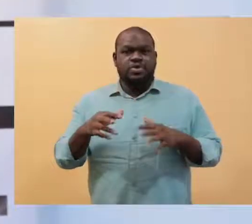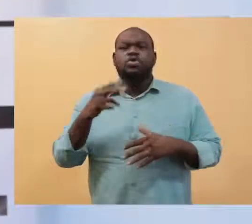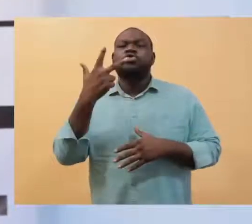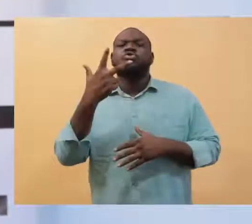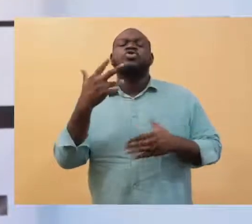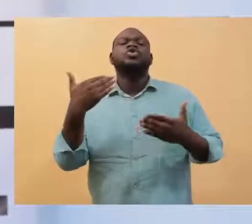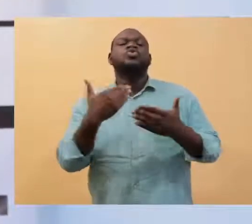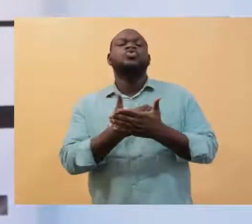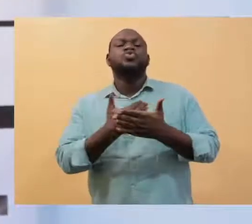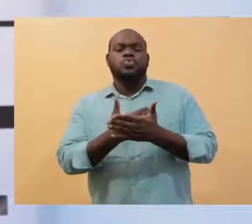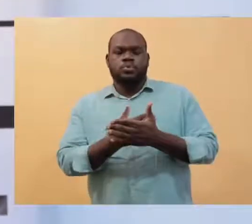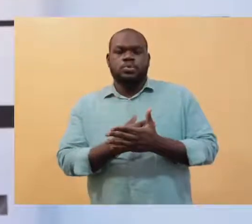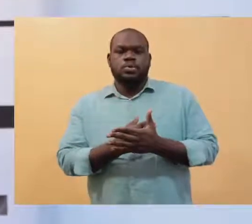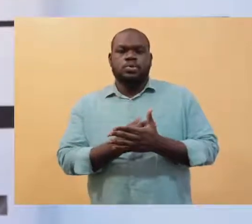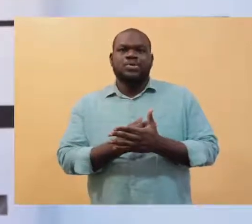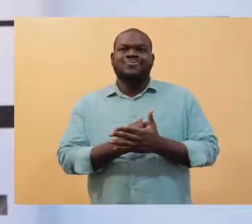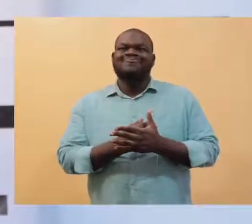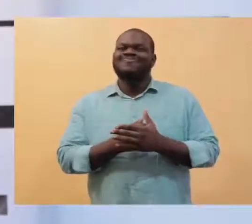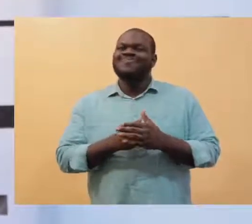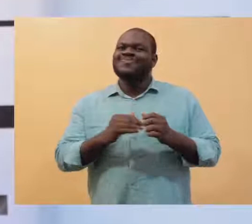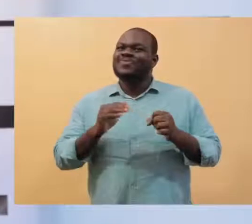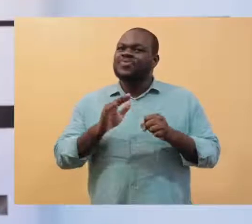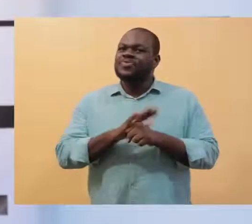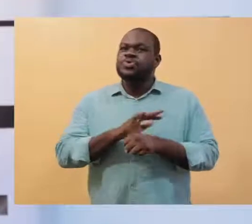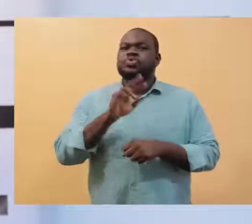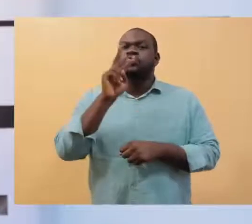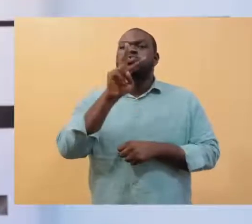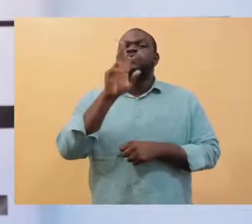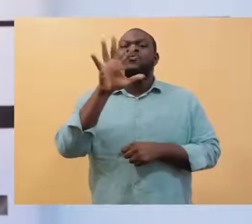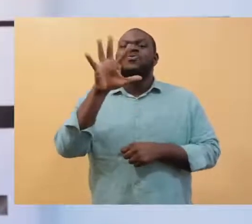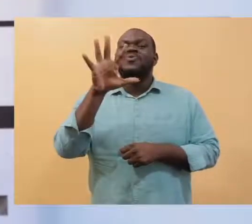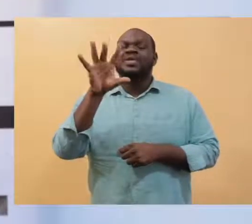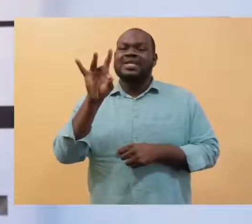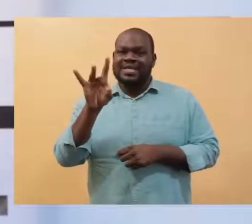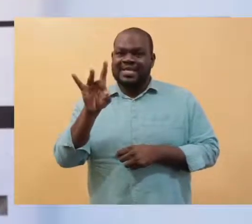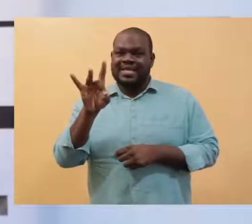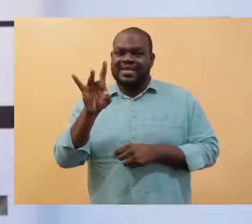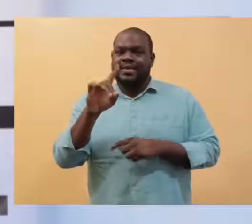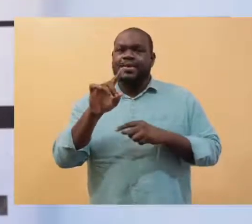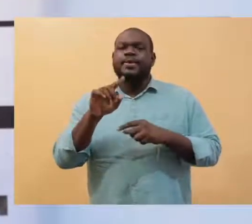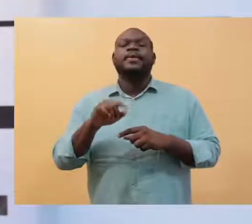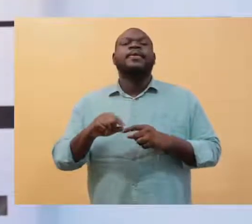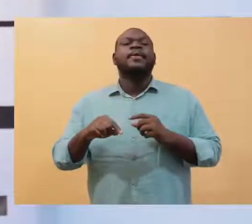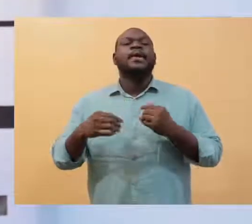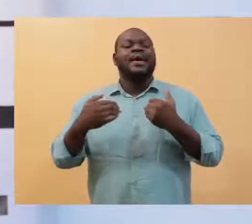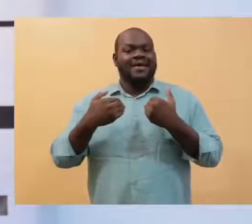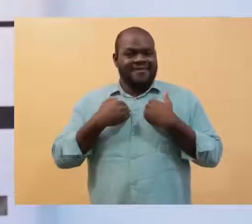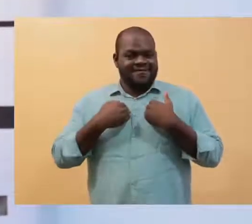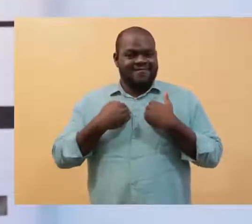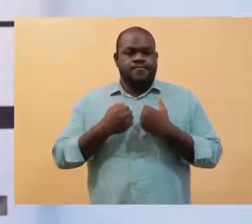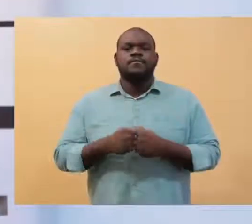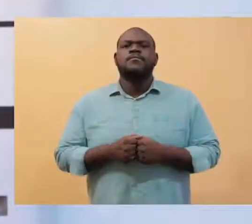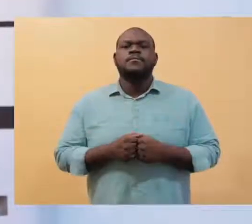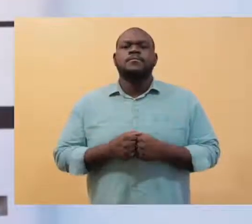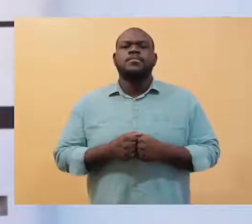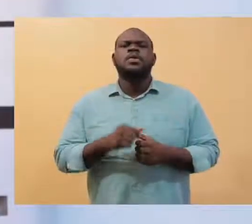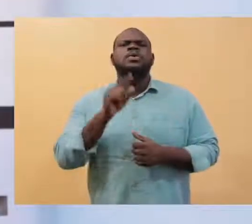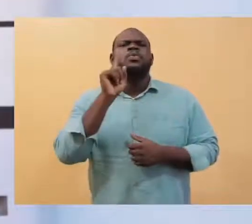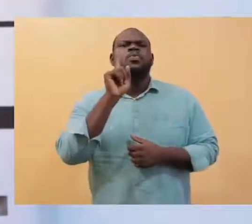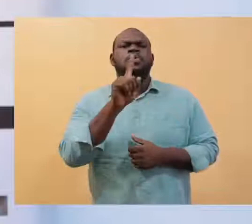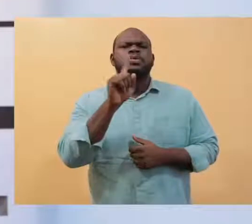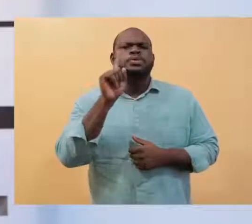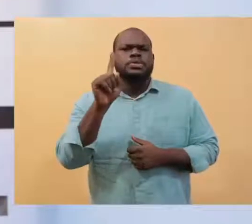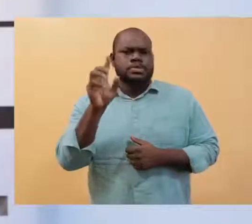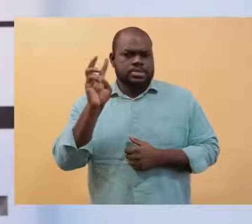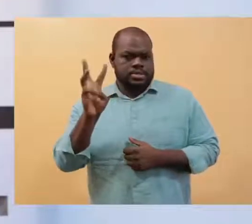number of positive cases to 248. We are pleased to announce that 116 persons